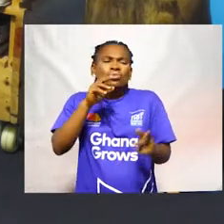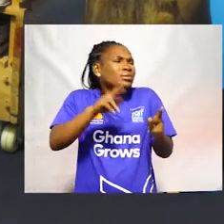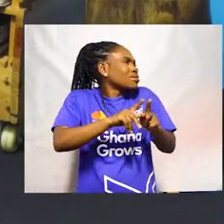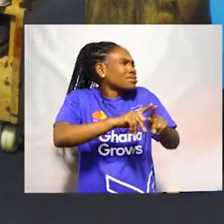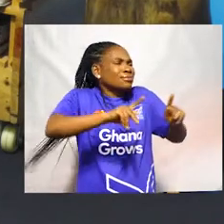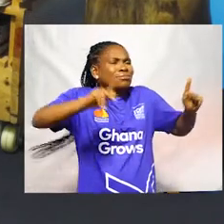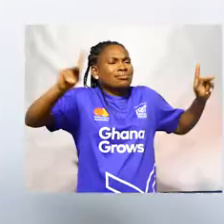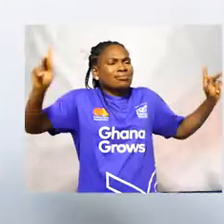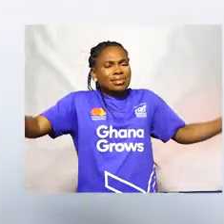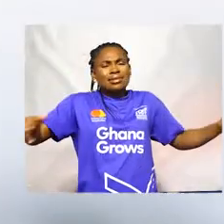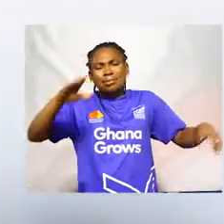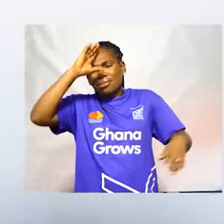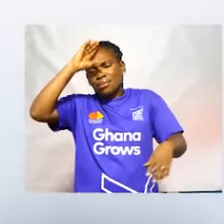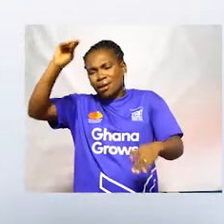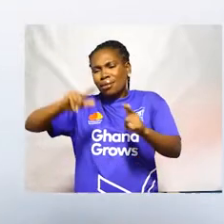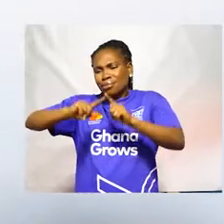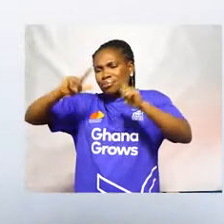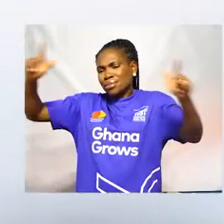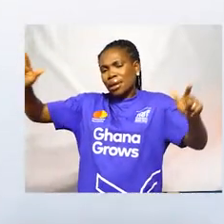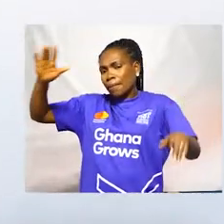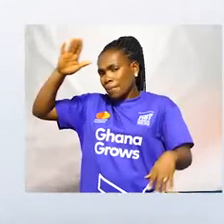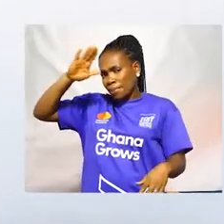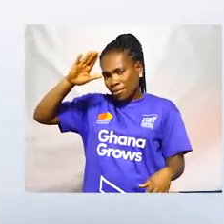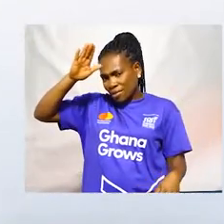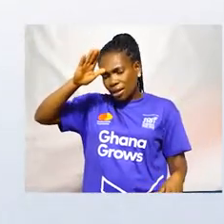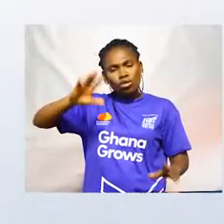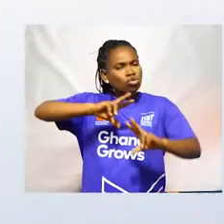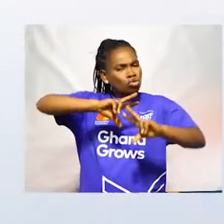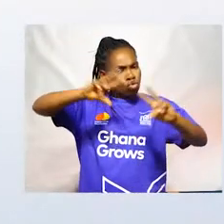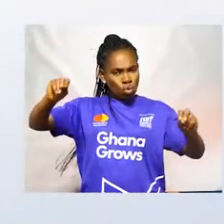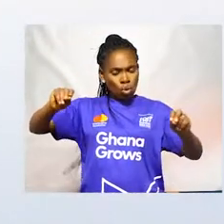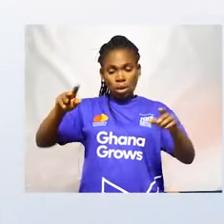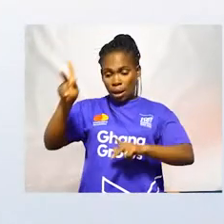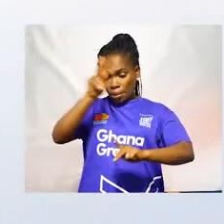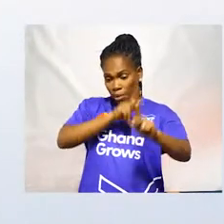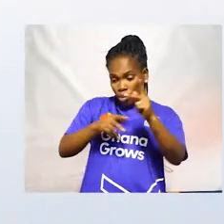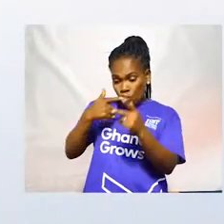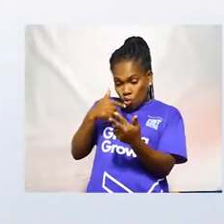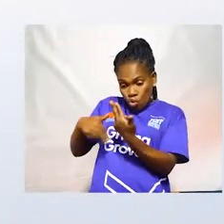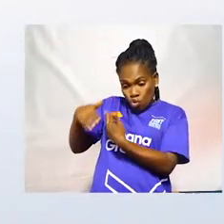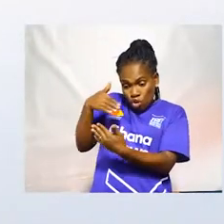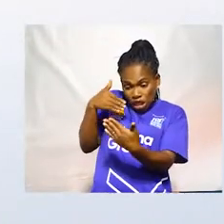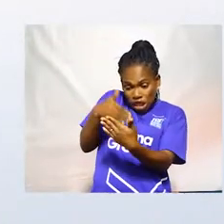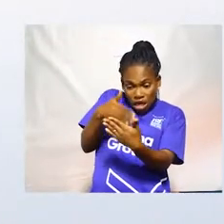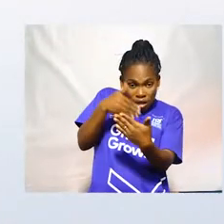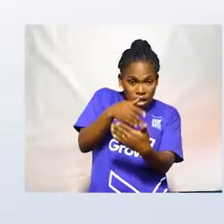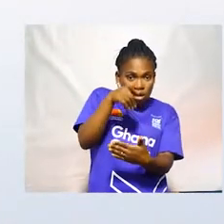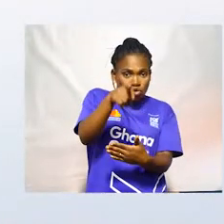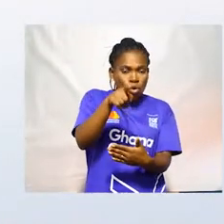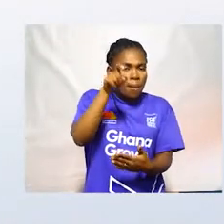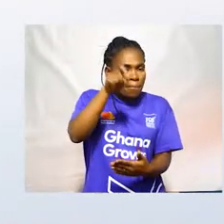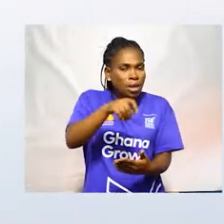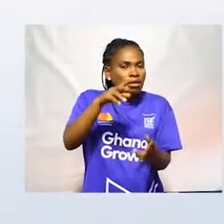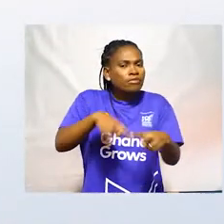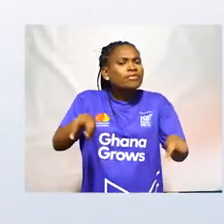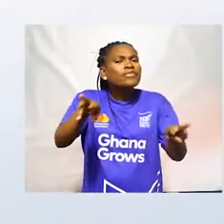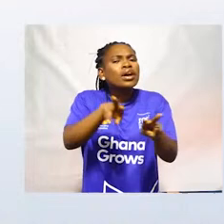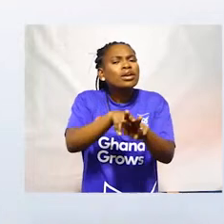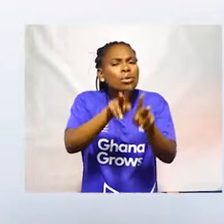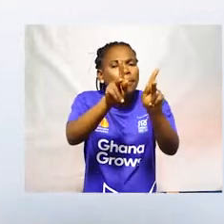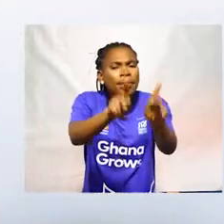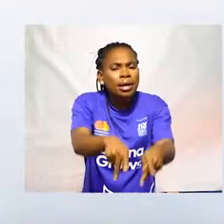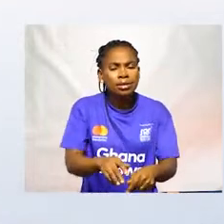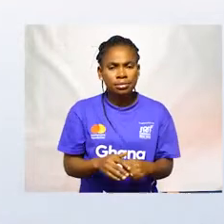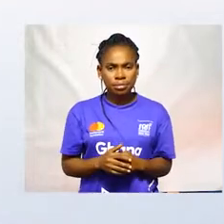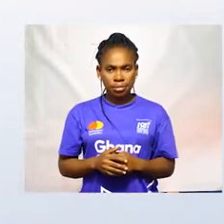or a big woman. What you need is people of value around you. She was a slave girl, but her counsel